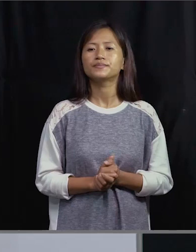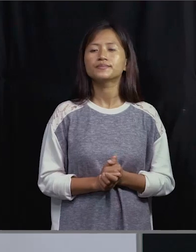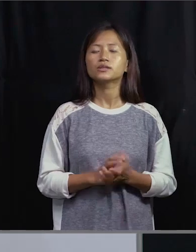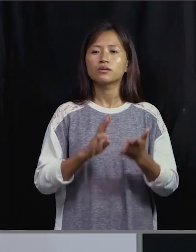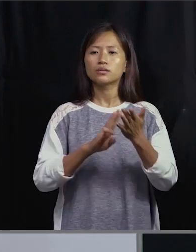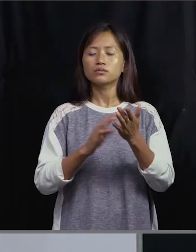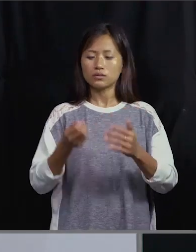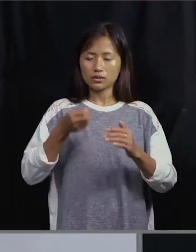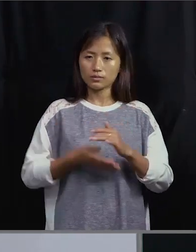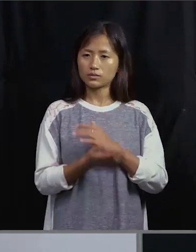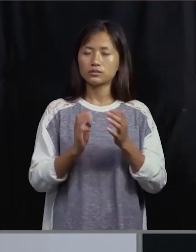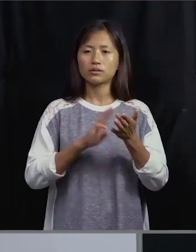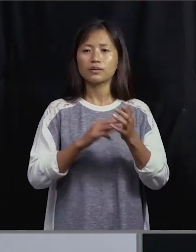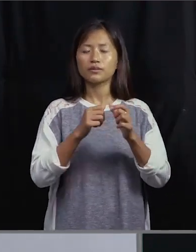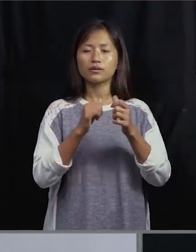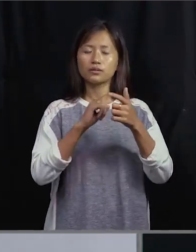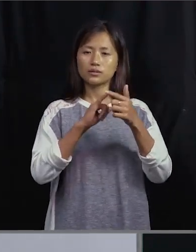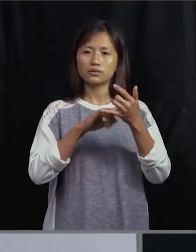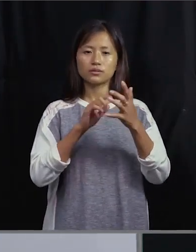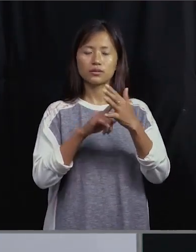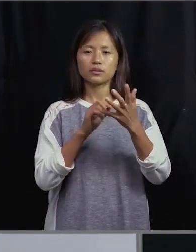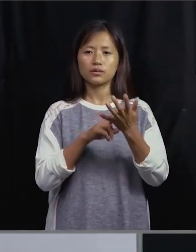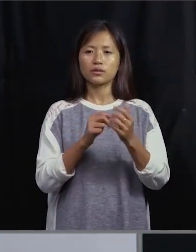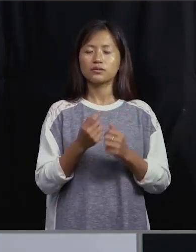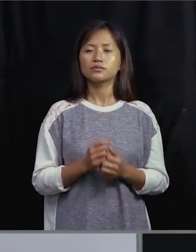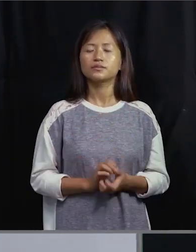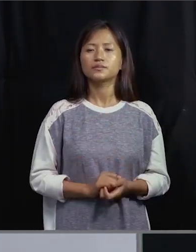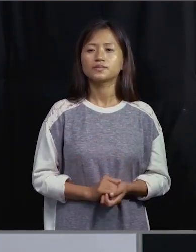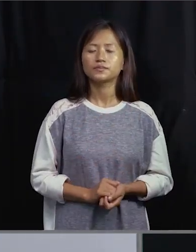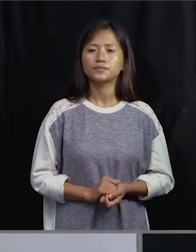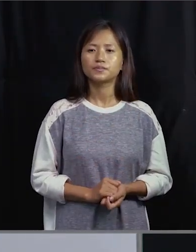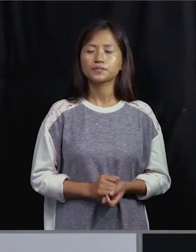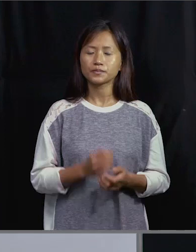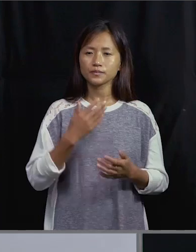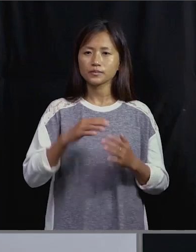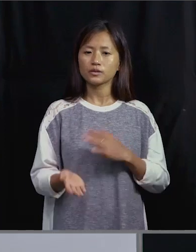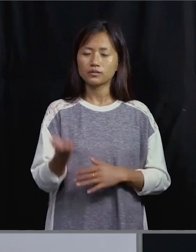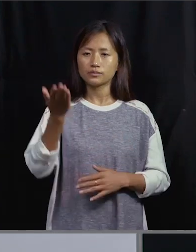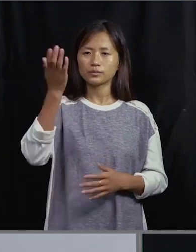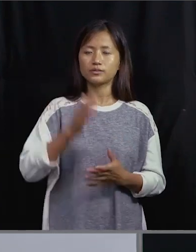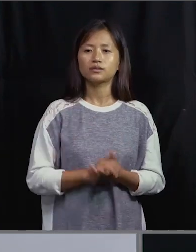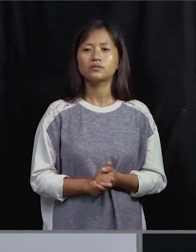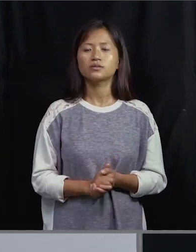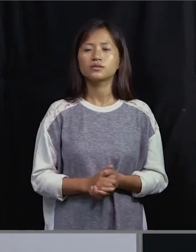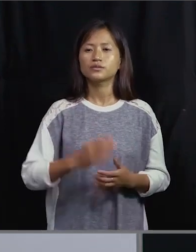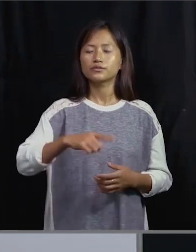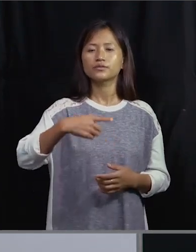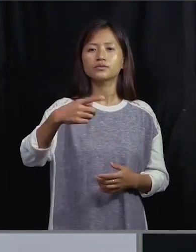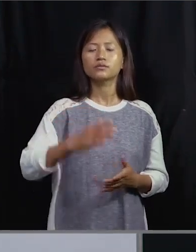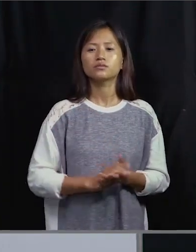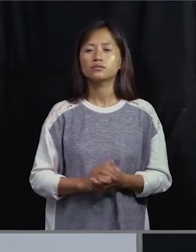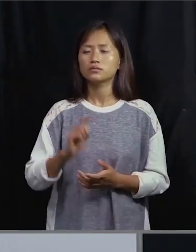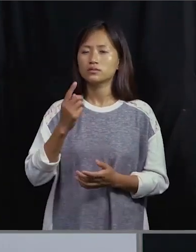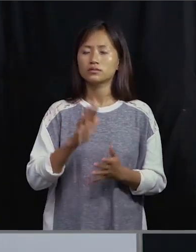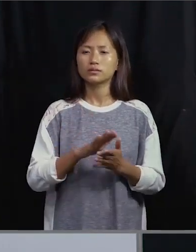And all these things are happening because you are having a feeling that there is going to be a rise in price in the future. Not